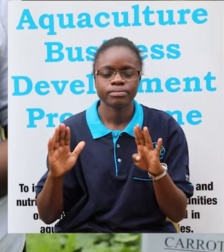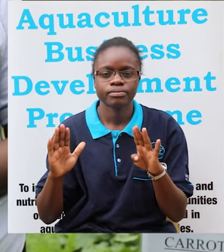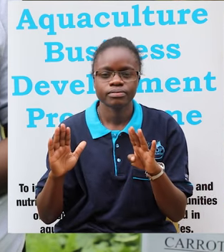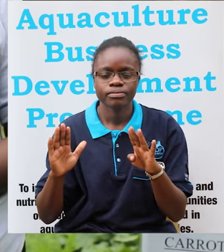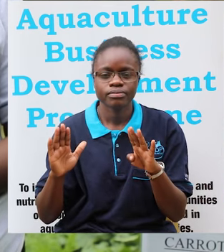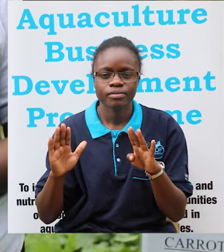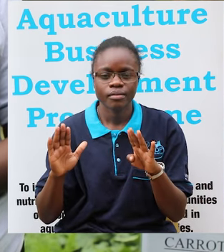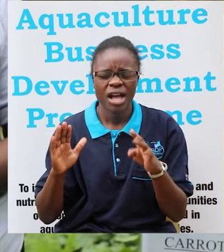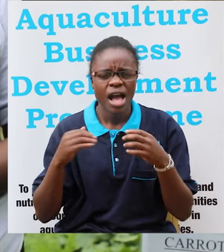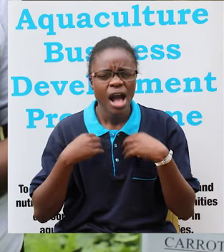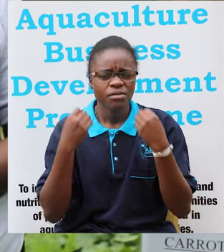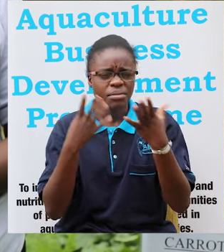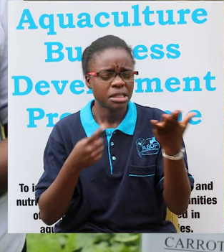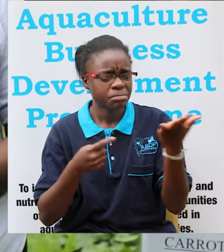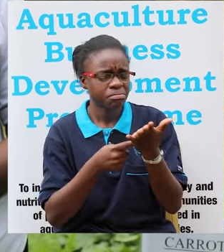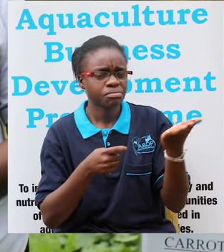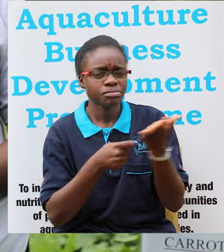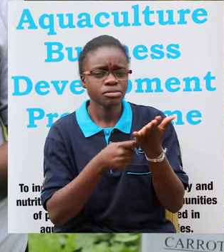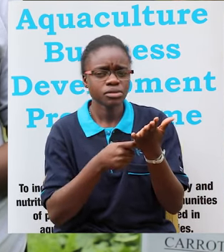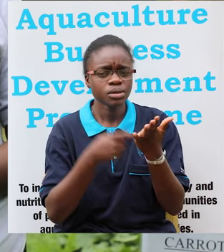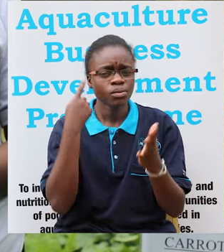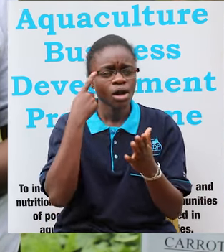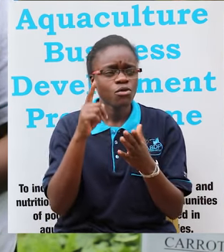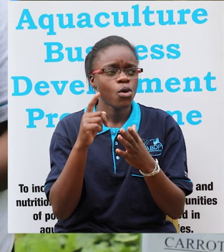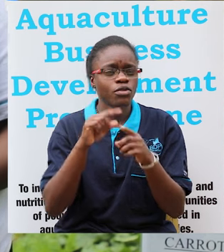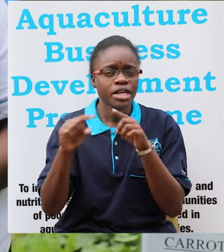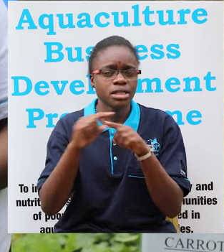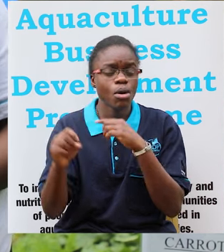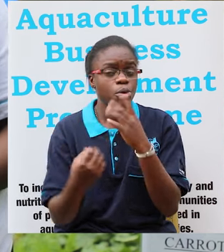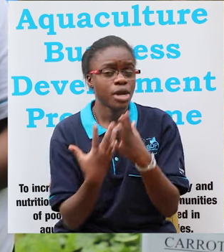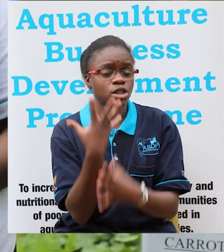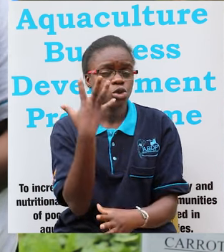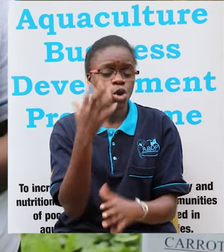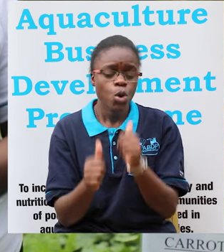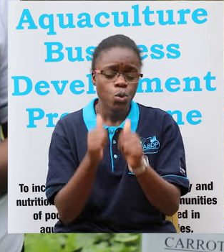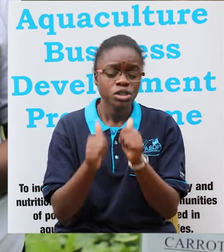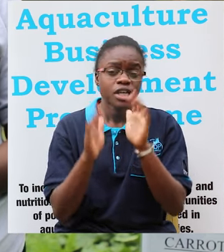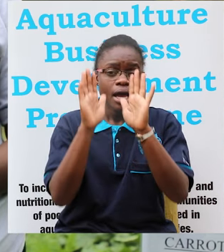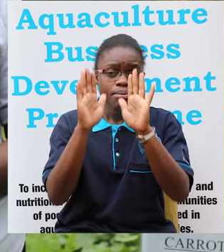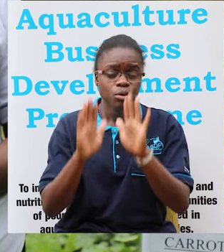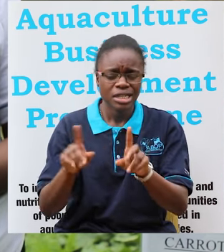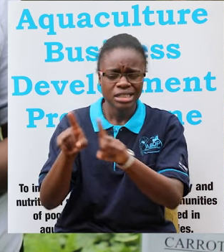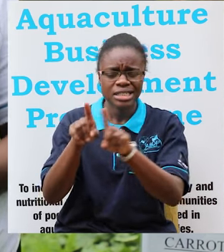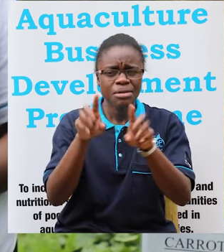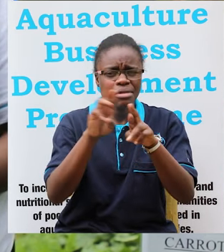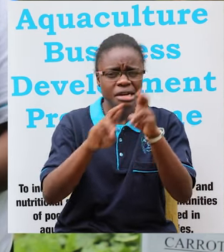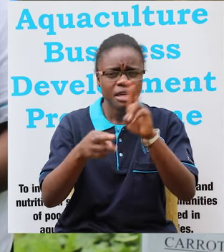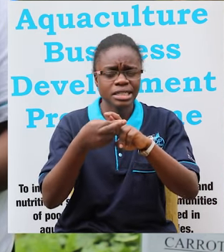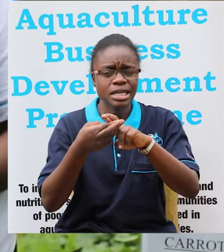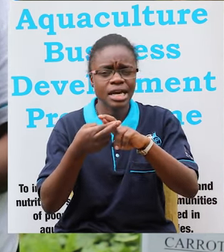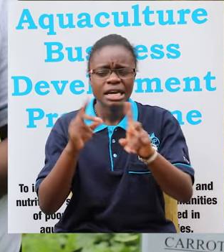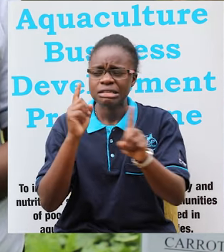level. We have various technologies for vegetable production that are relevant and